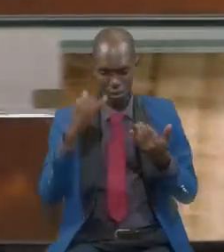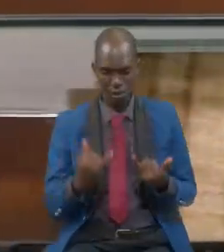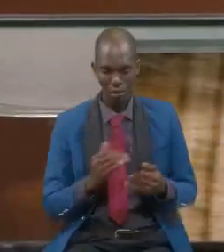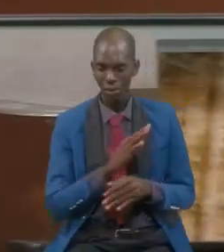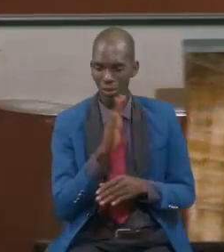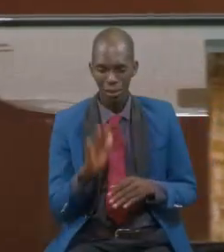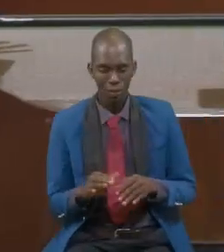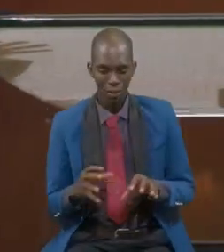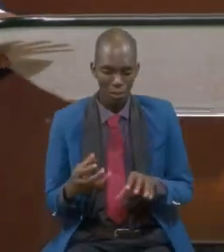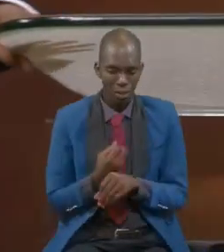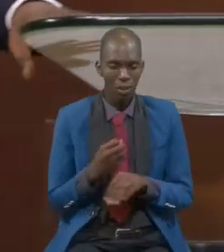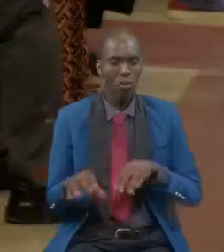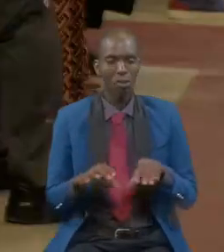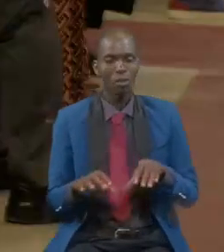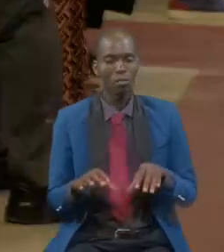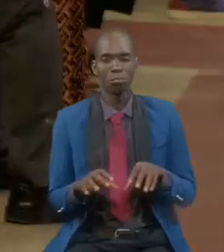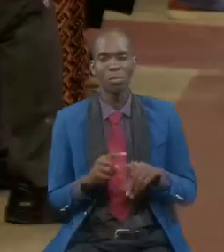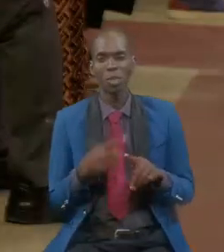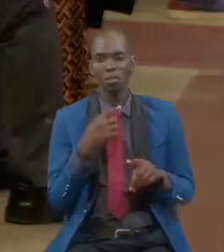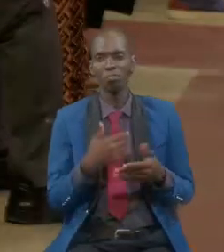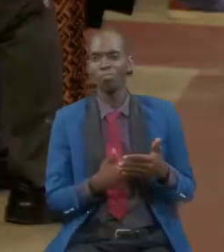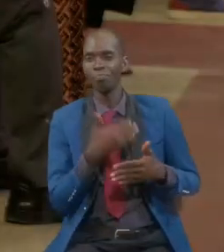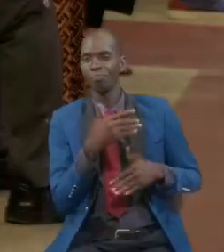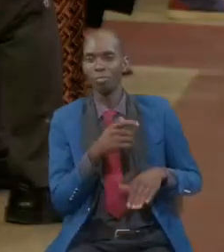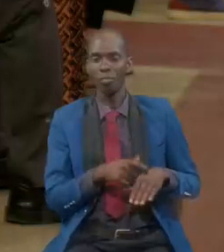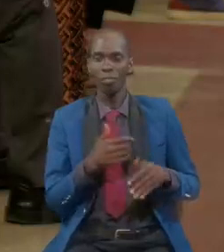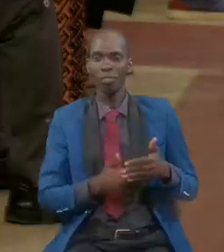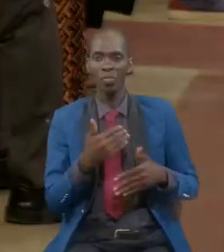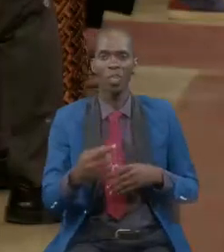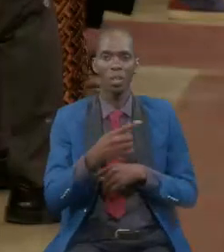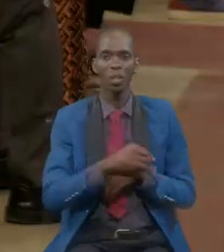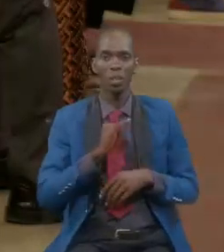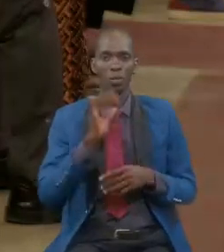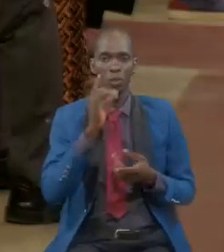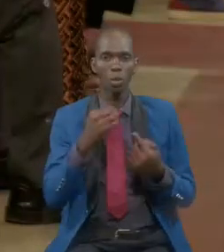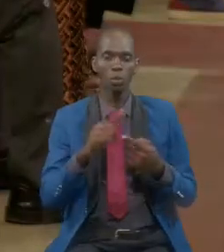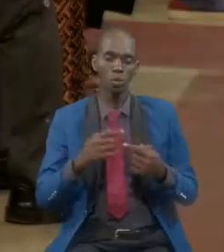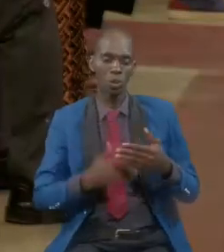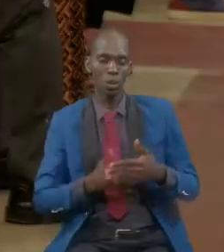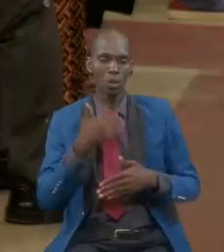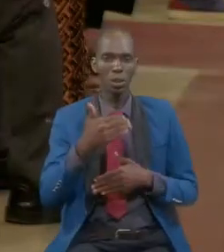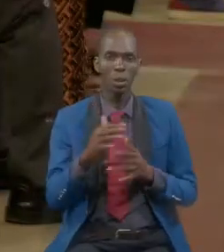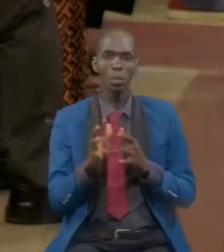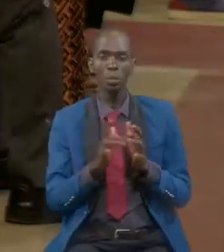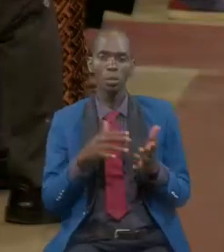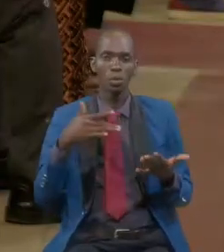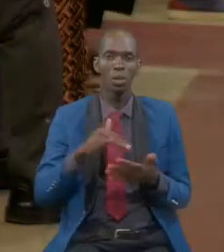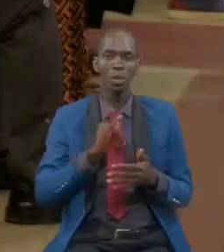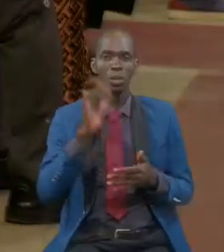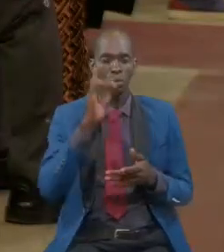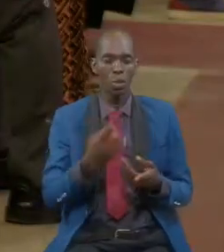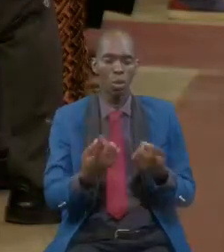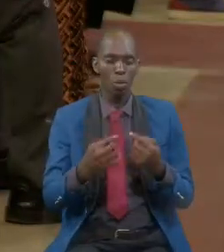say next day next time I come to the next Bible study I come to the next